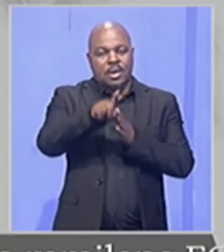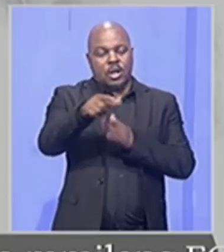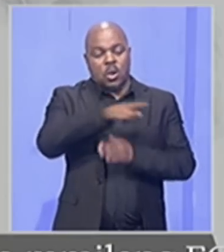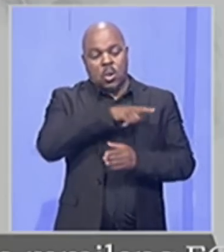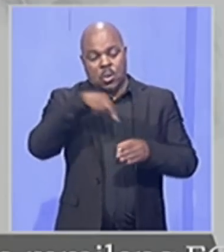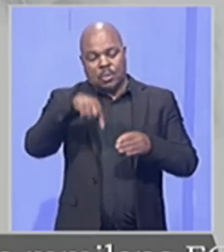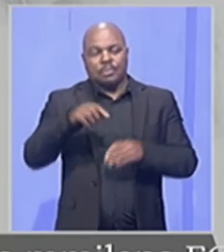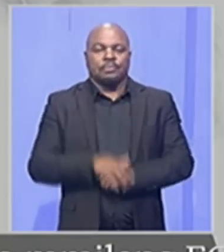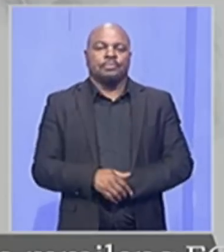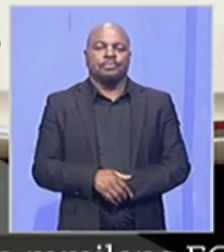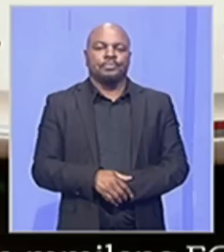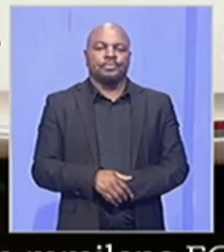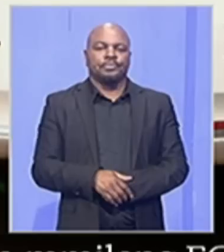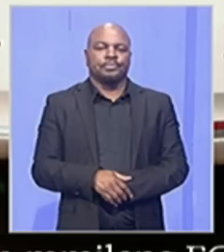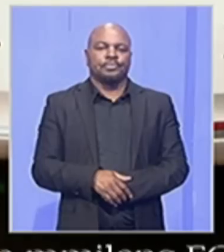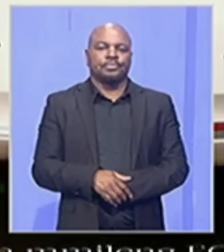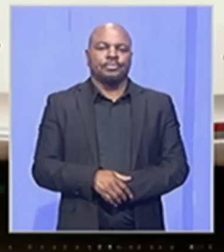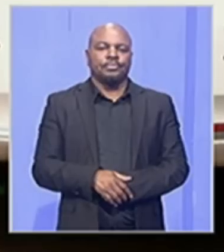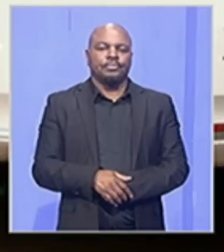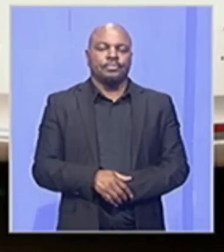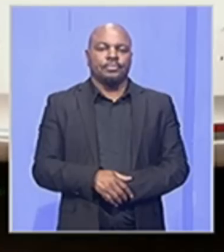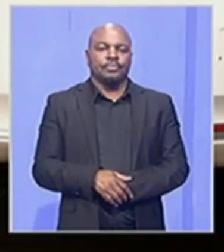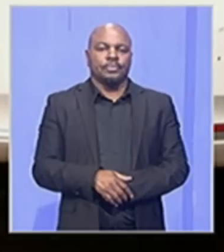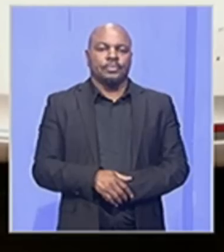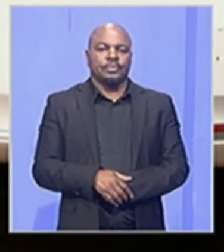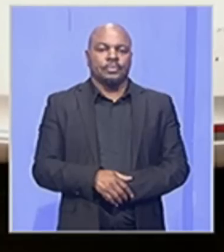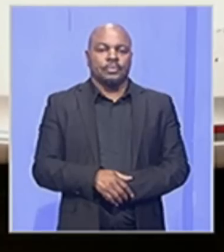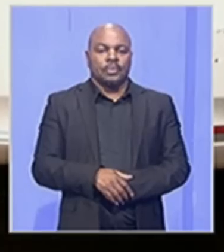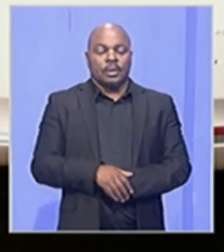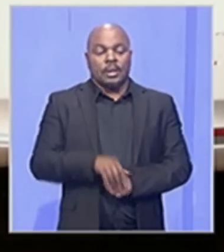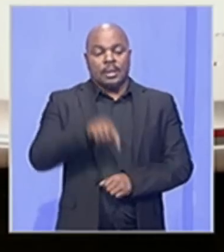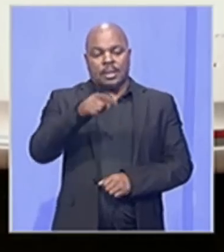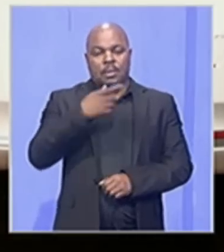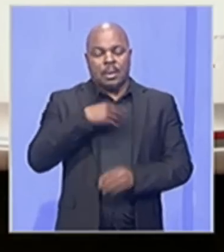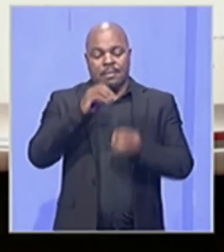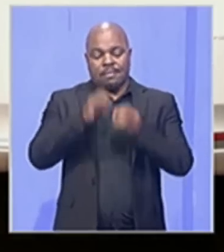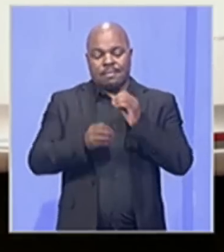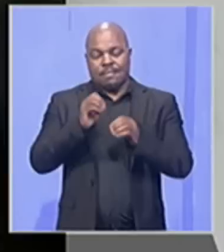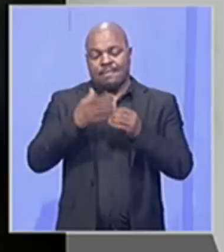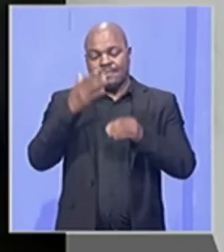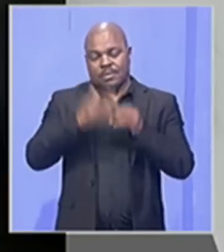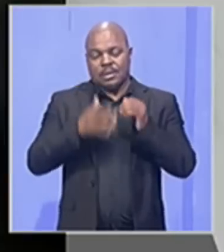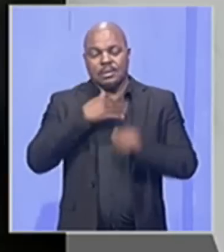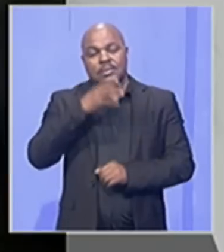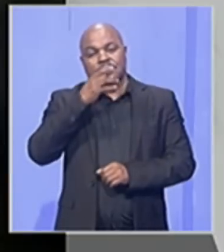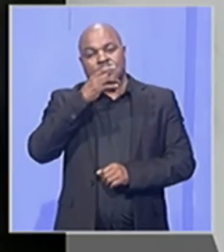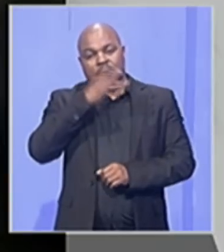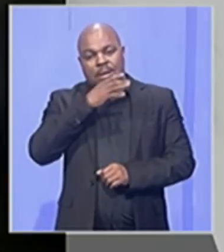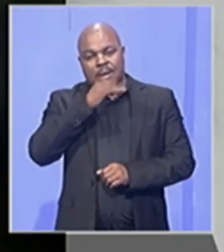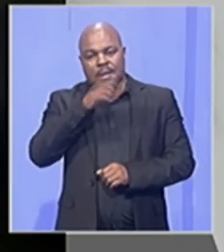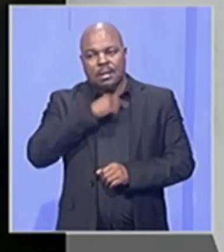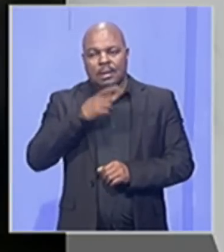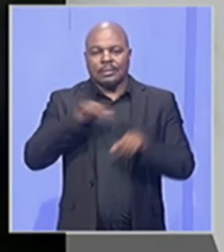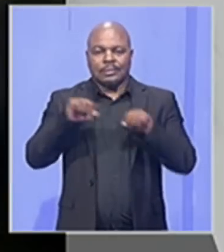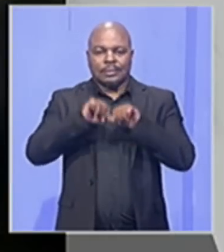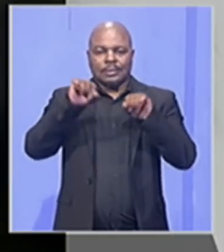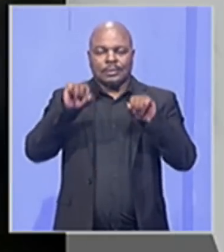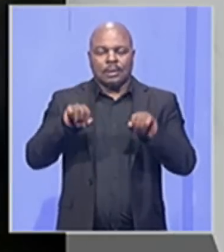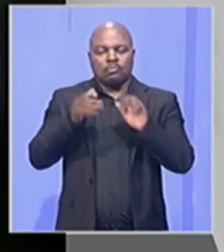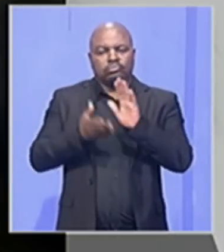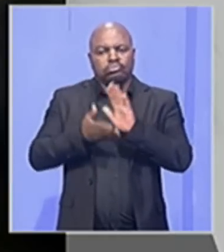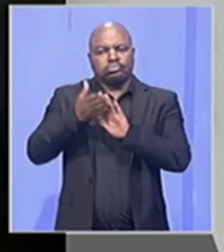beke. Start with SWAT copies which was completed on Saturday. So recovery for that system is in